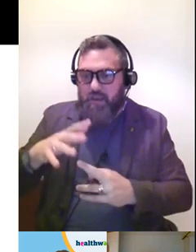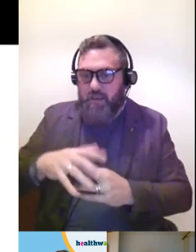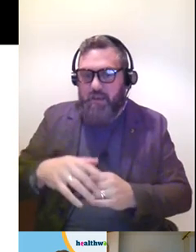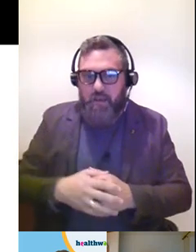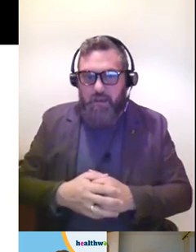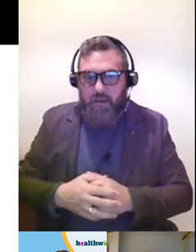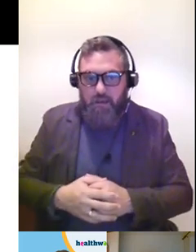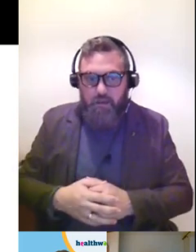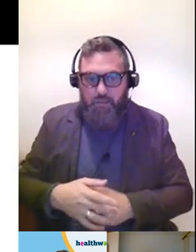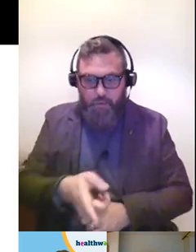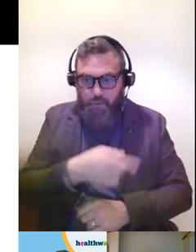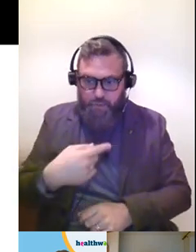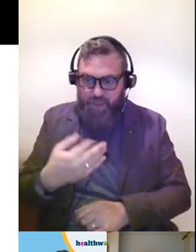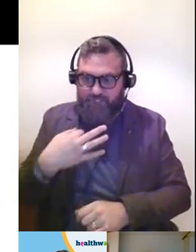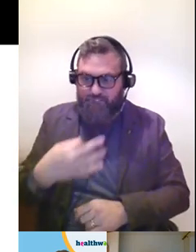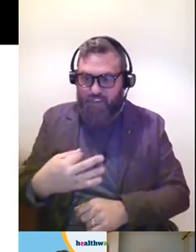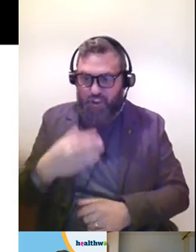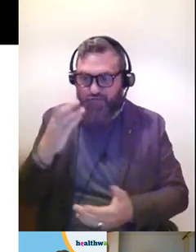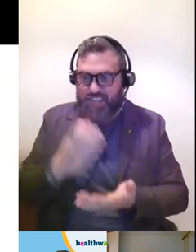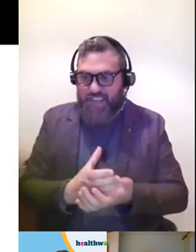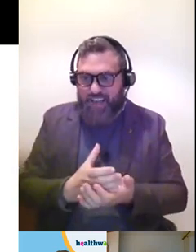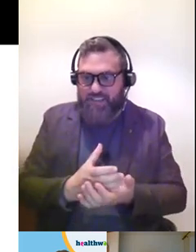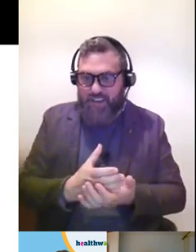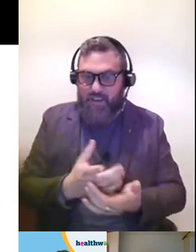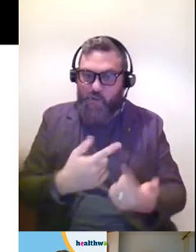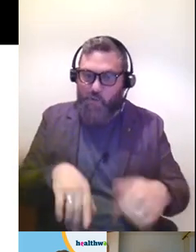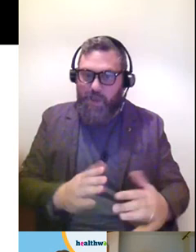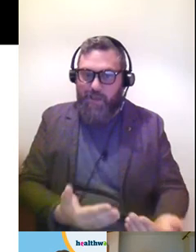on us as a voluntary sector as well